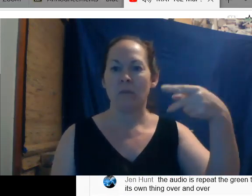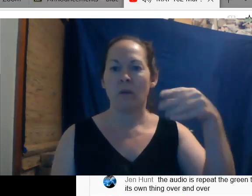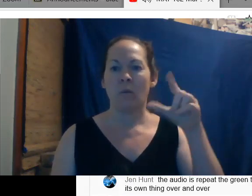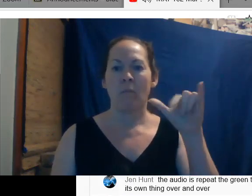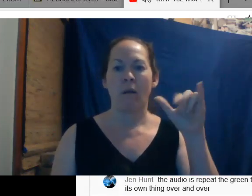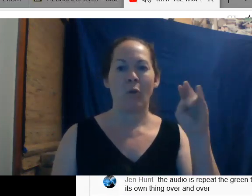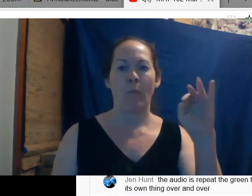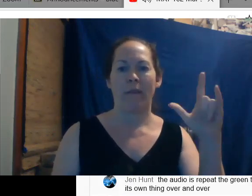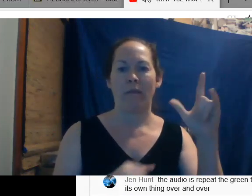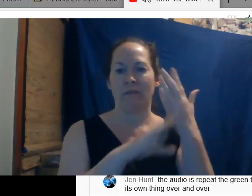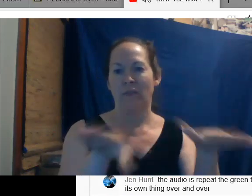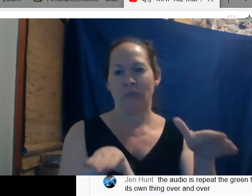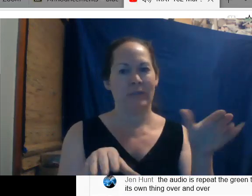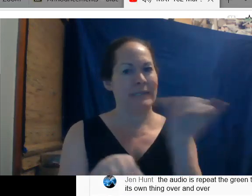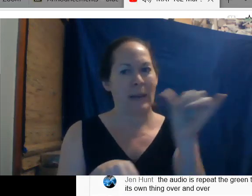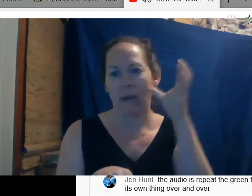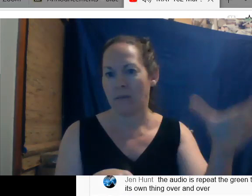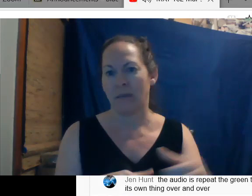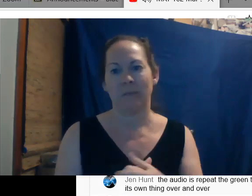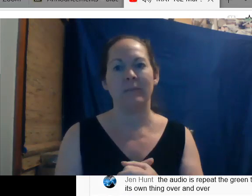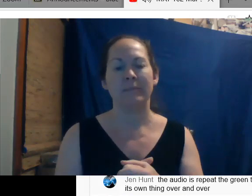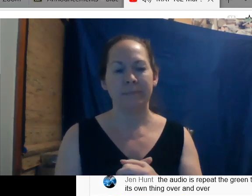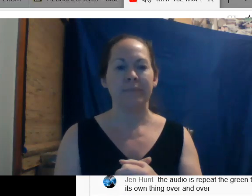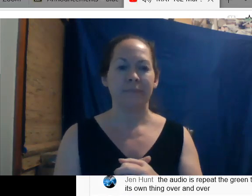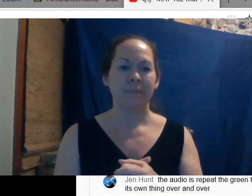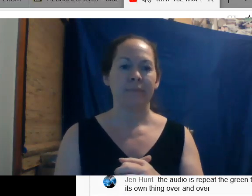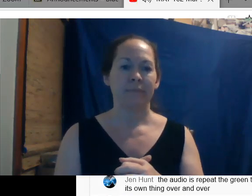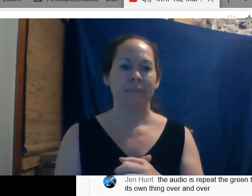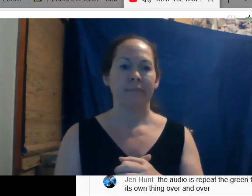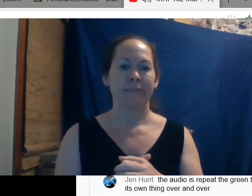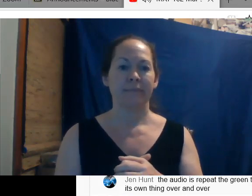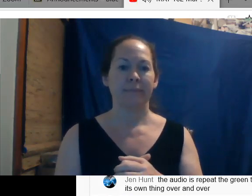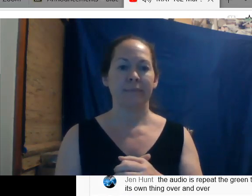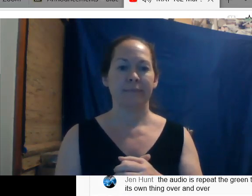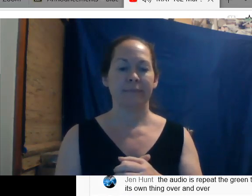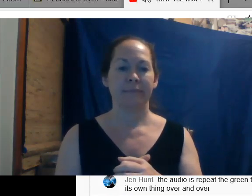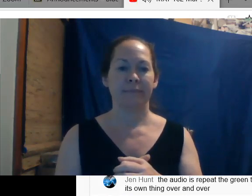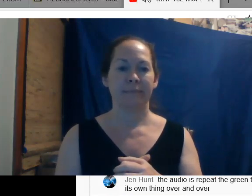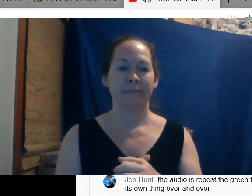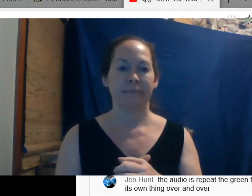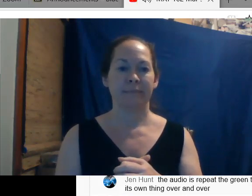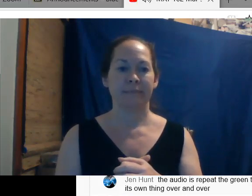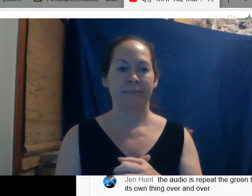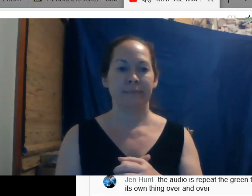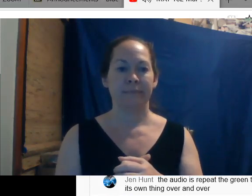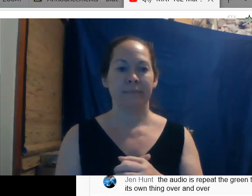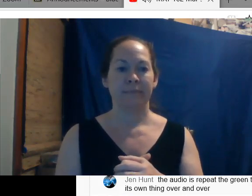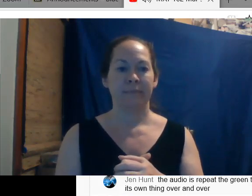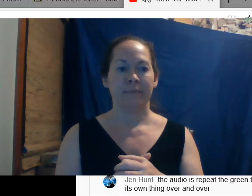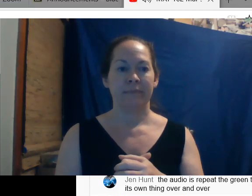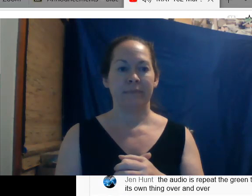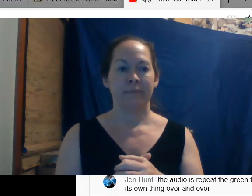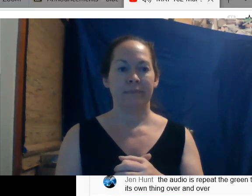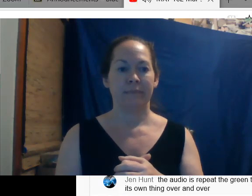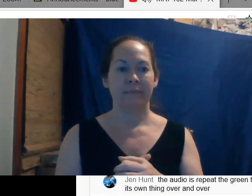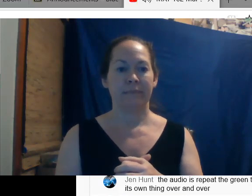And we can treat the different variables of x as if